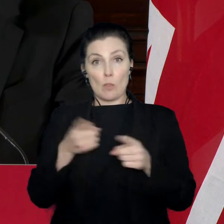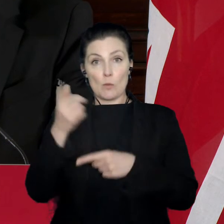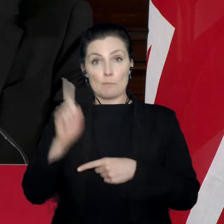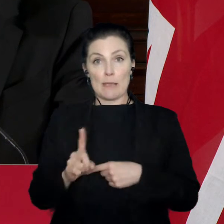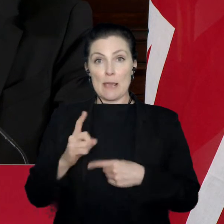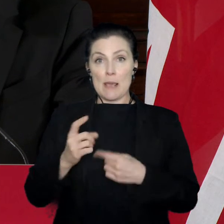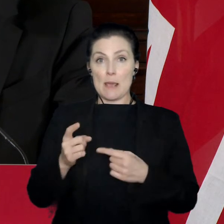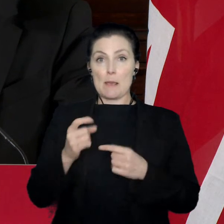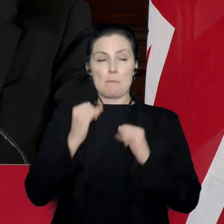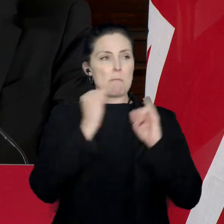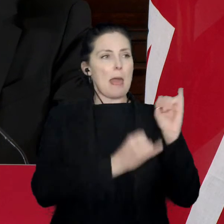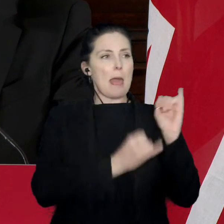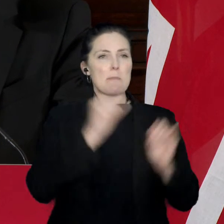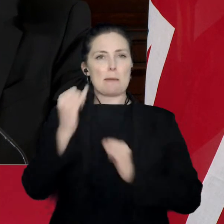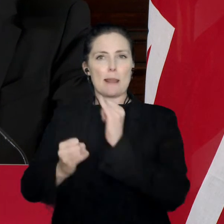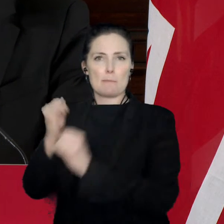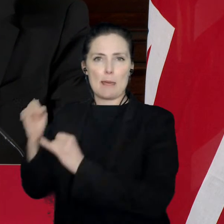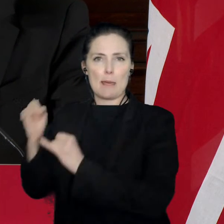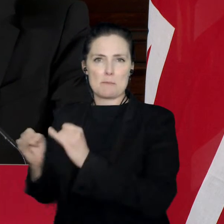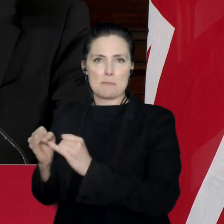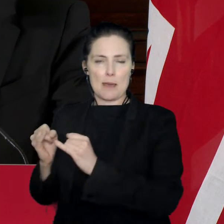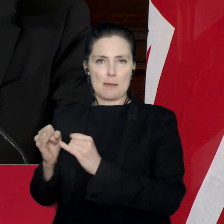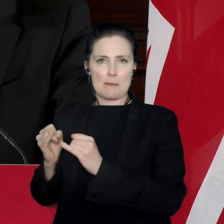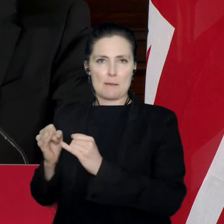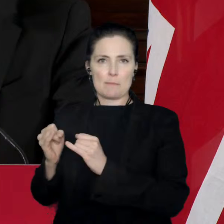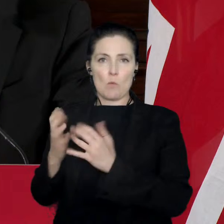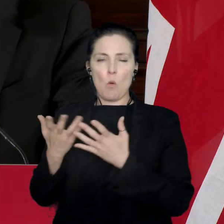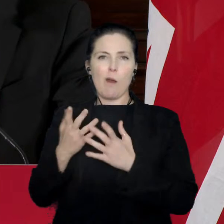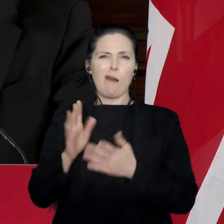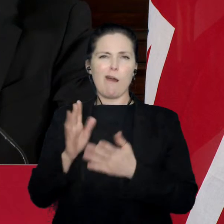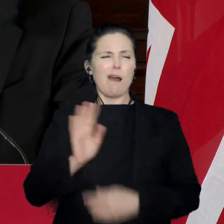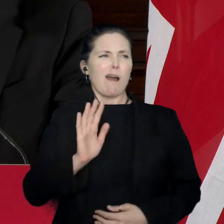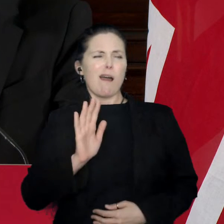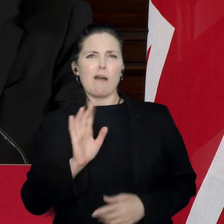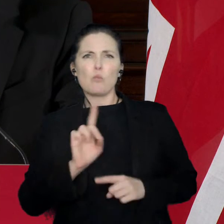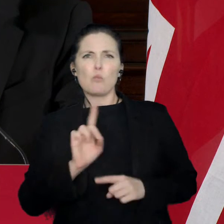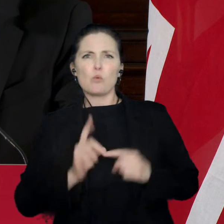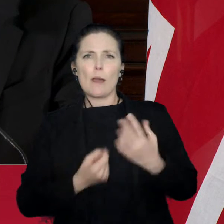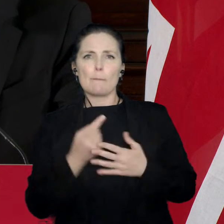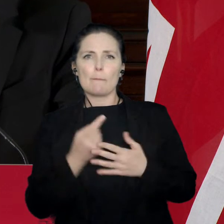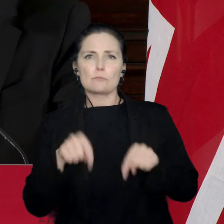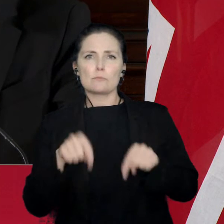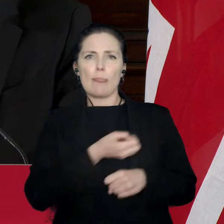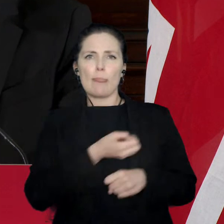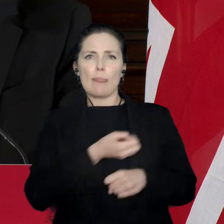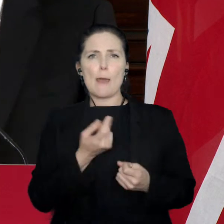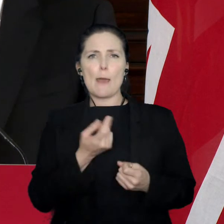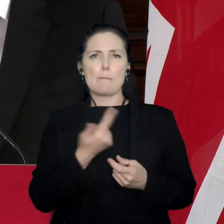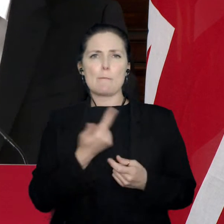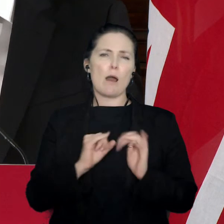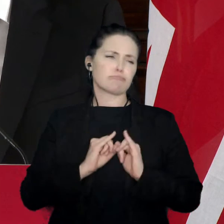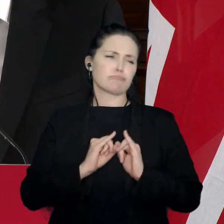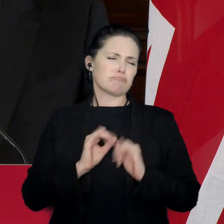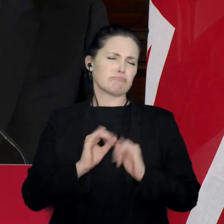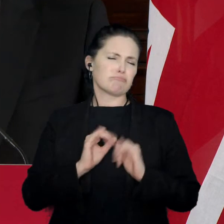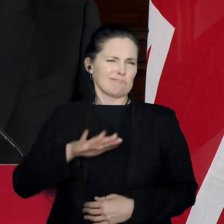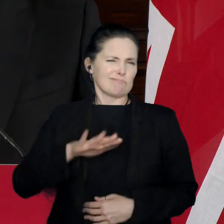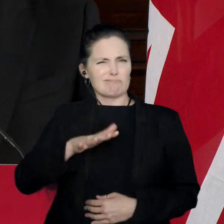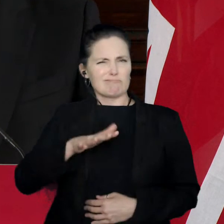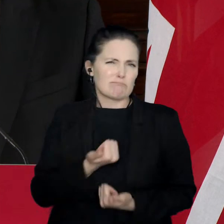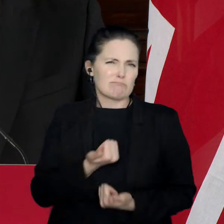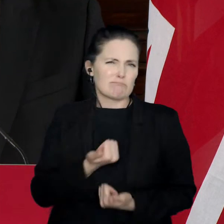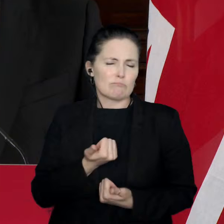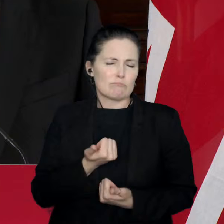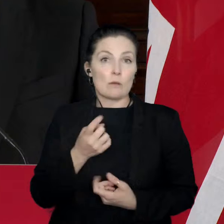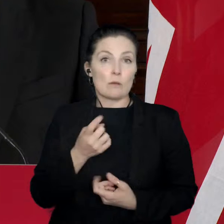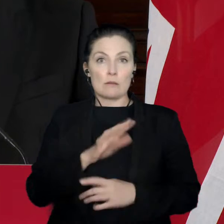or downplay what happened in our party are themselves part of the problem, and we will have zero patience or